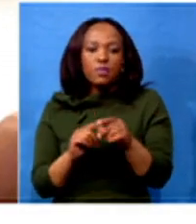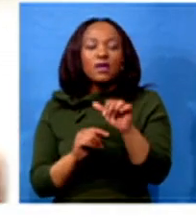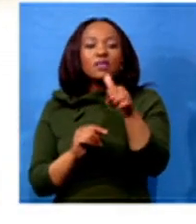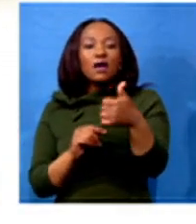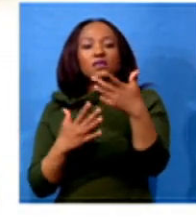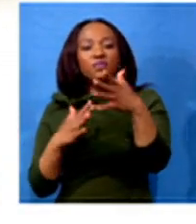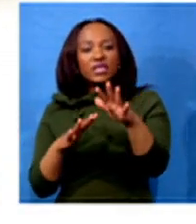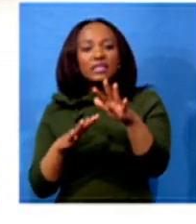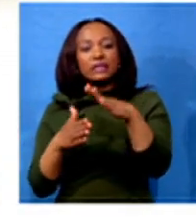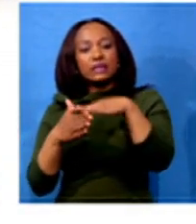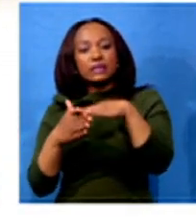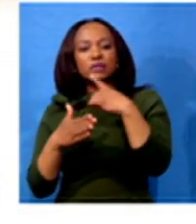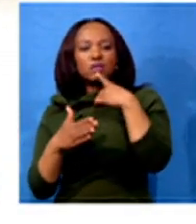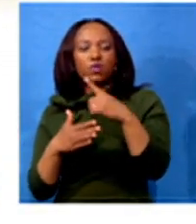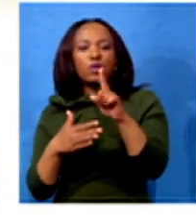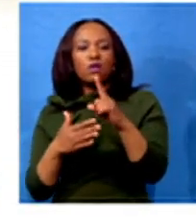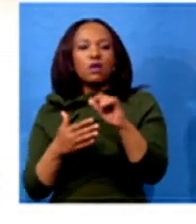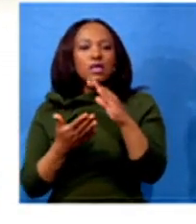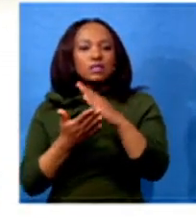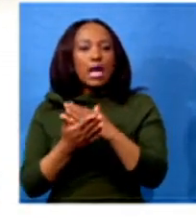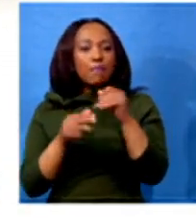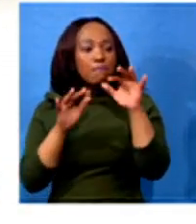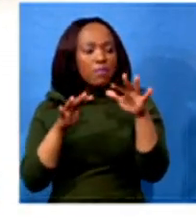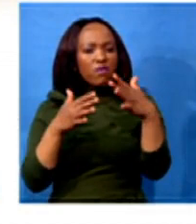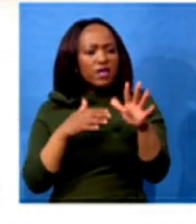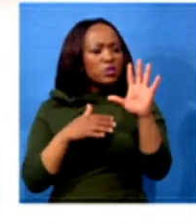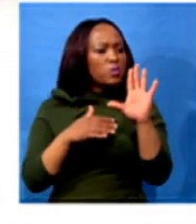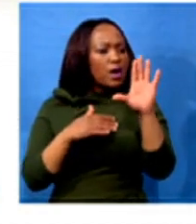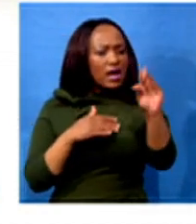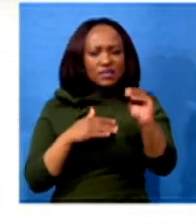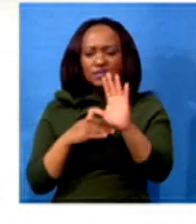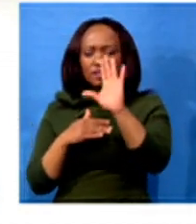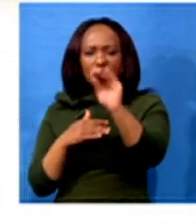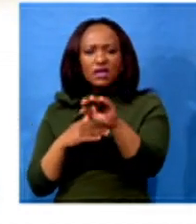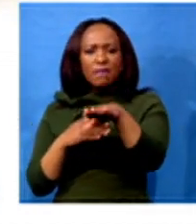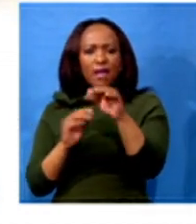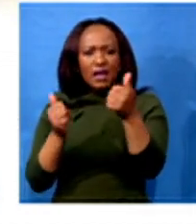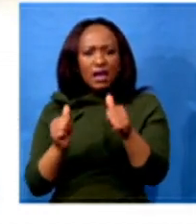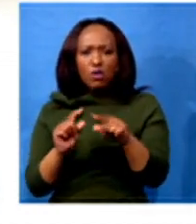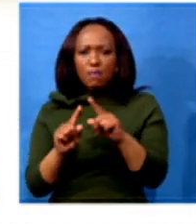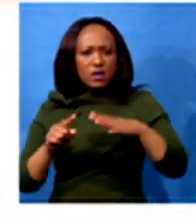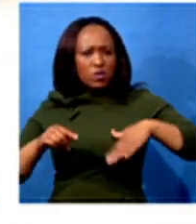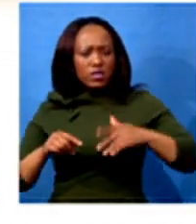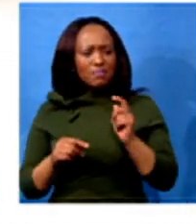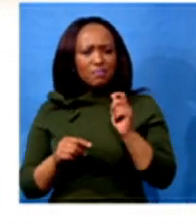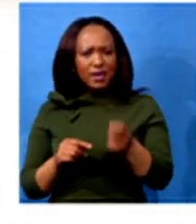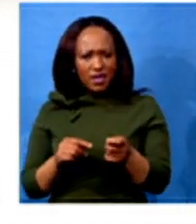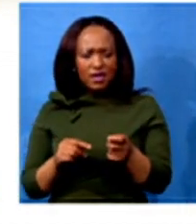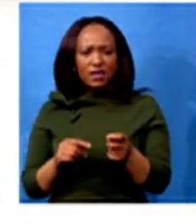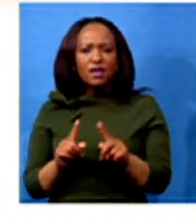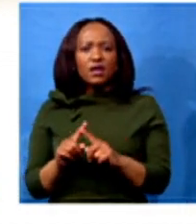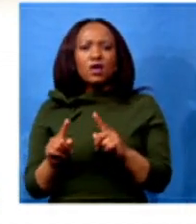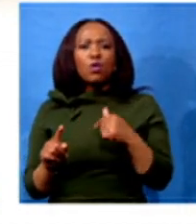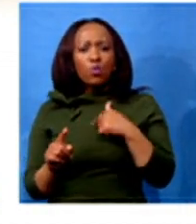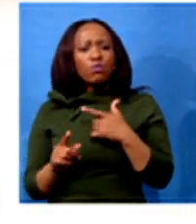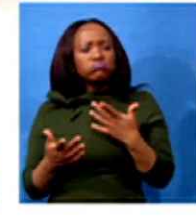that other people have given us their bank accounts and we haven't paid them in their bank accounts. We would prefer